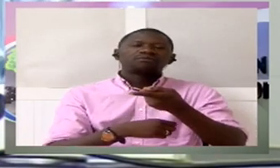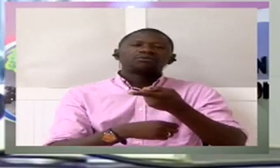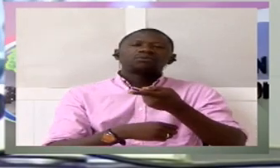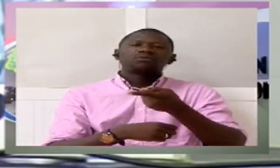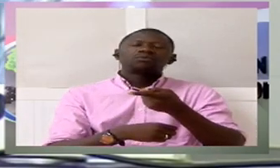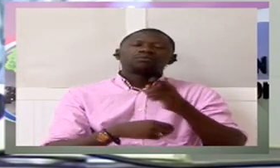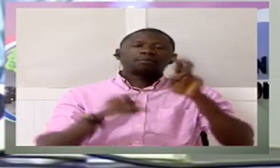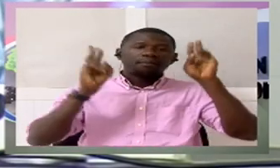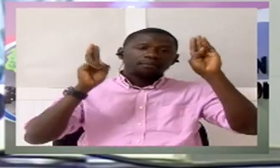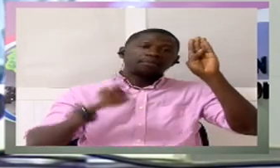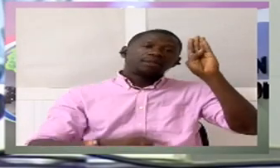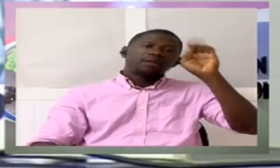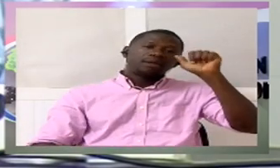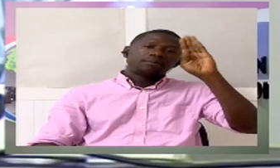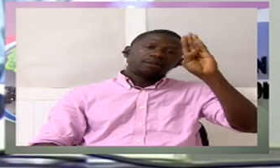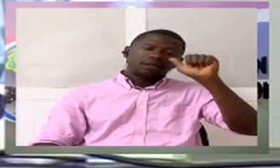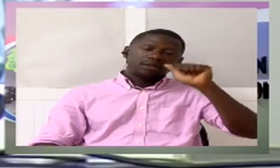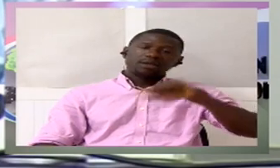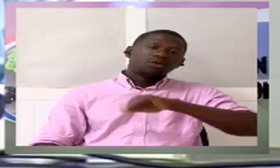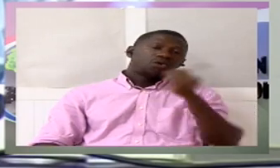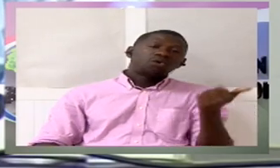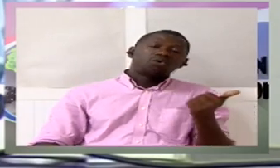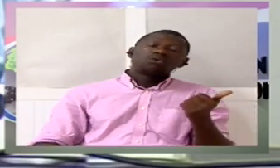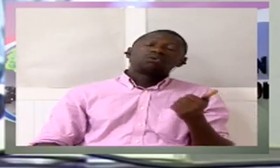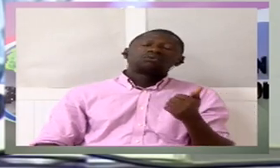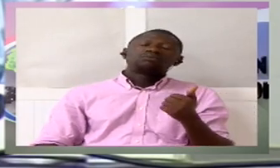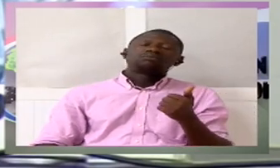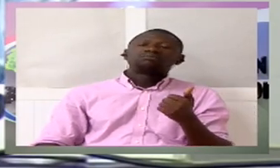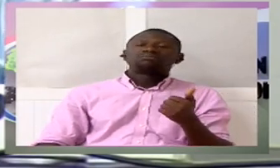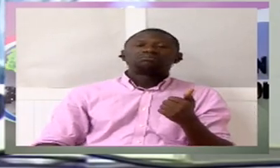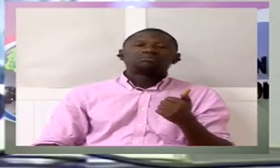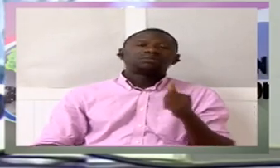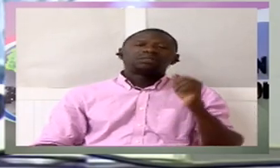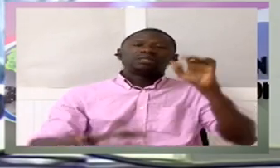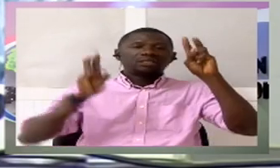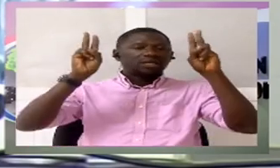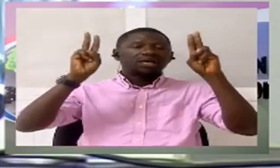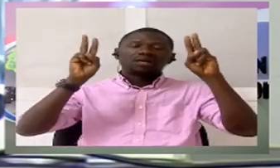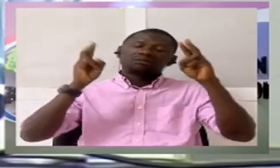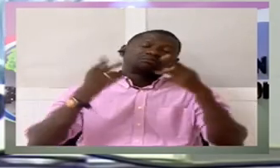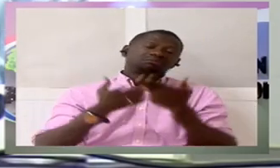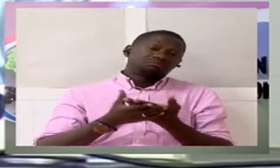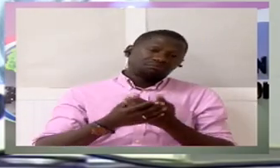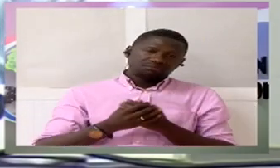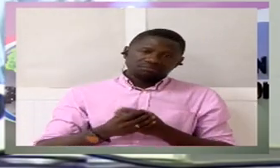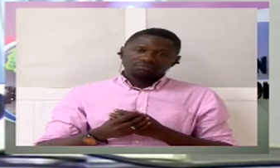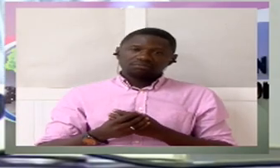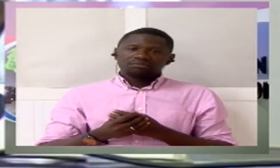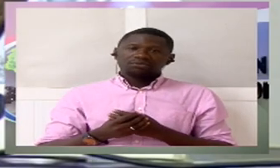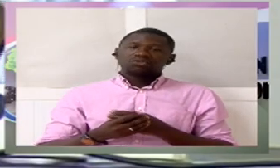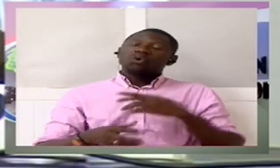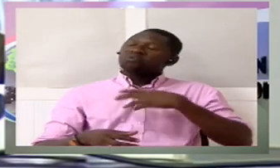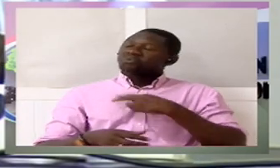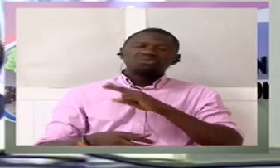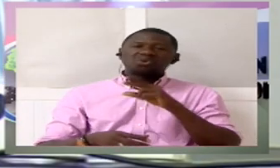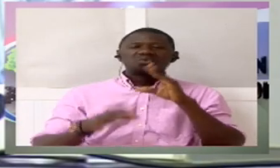assets of Yaya Jame. In commission ila nyatli nyamanke Baba Job la fenguluti wala Yaya Jame la fengulu. So we would